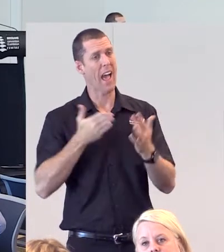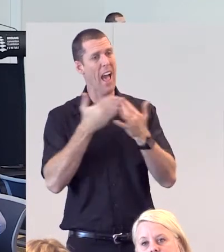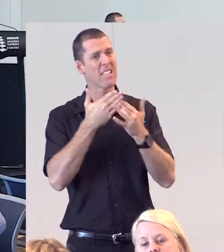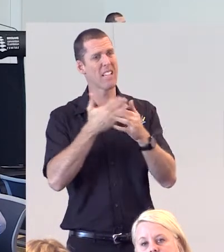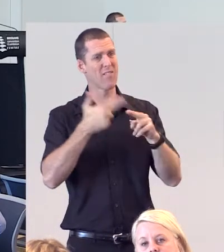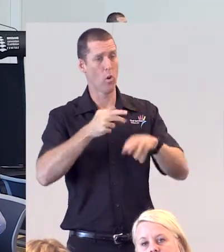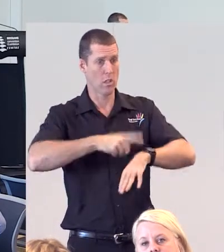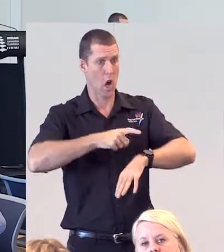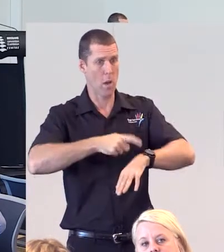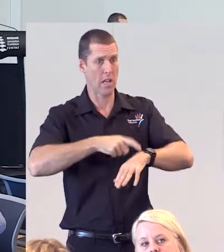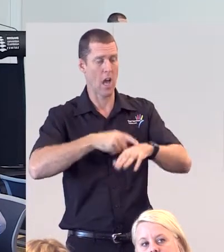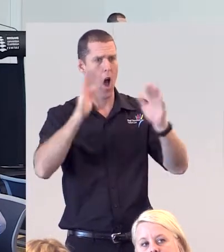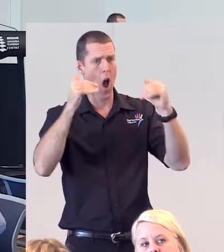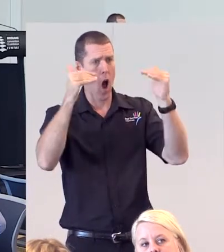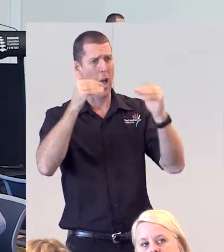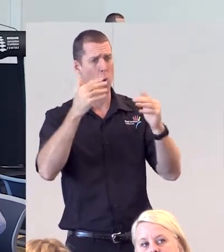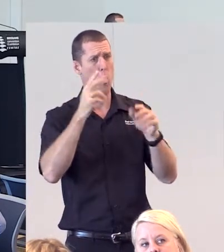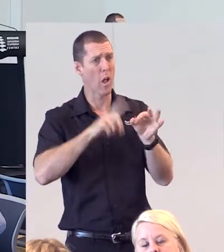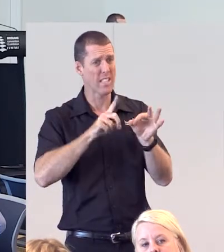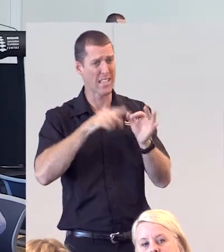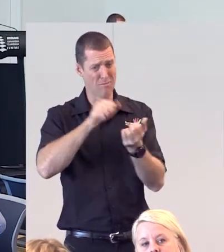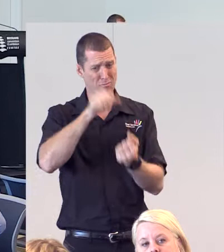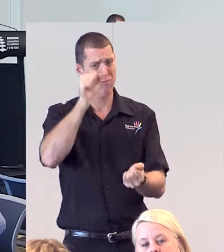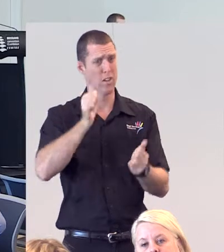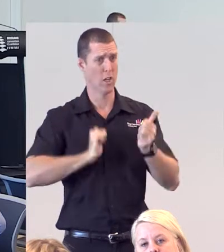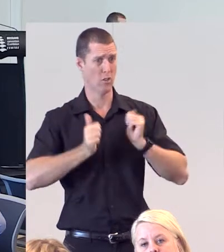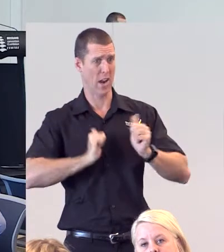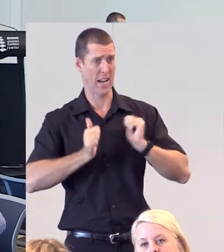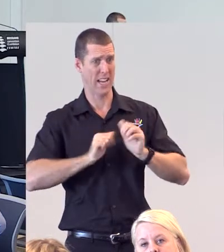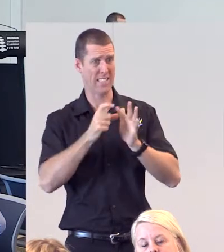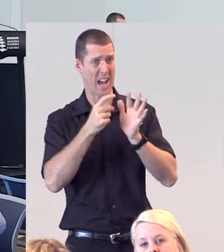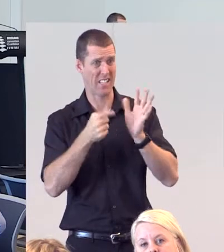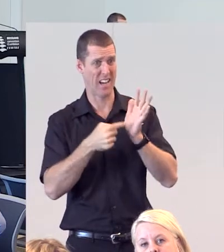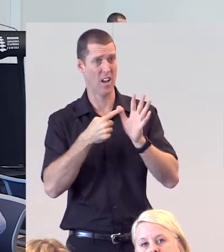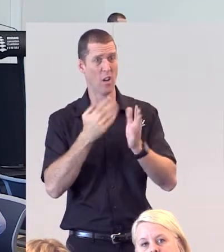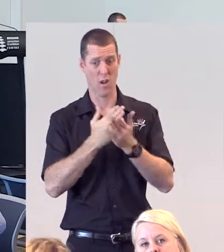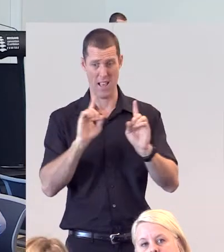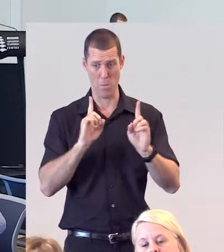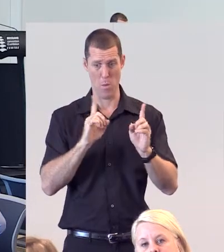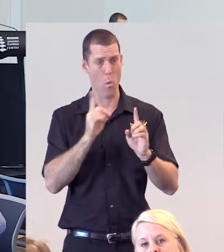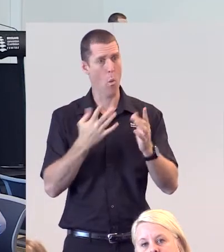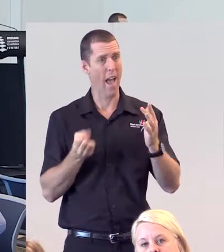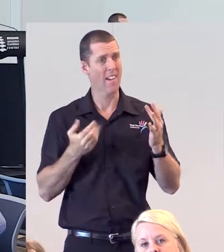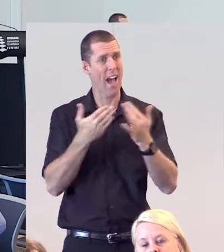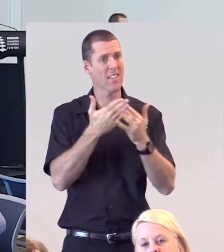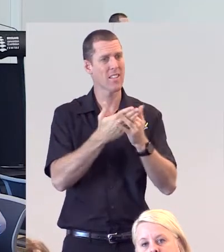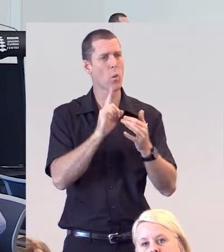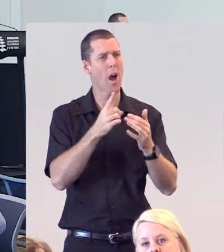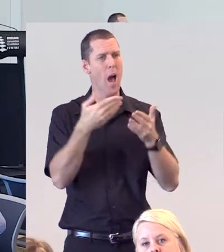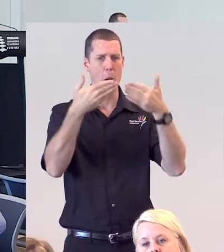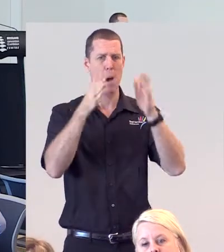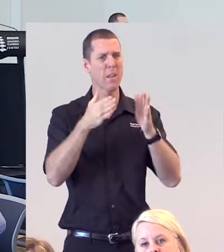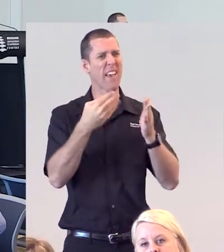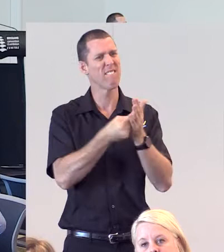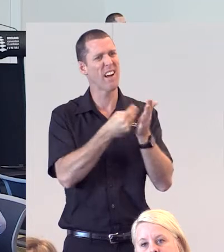timely and high quality training and workforce data. So at the moment, what we really have access to is the publicly funded